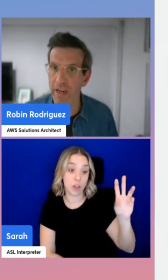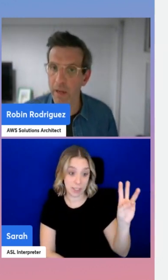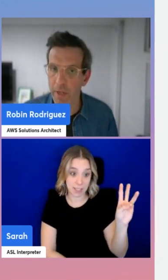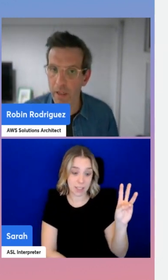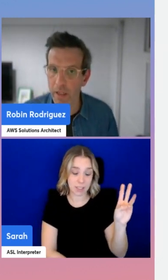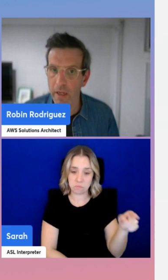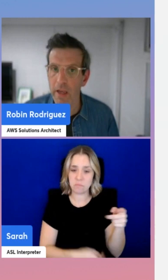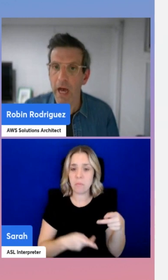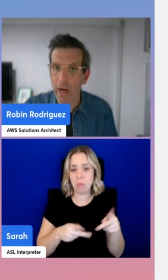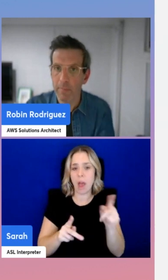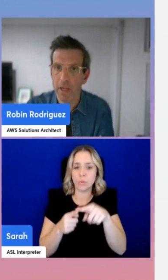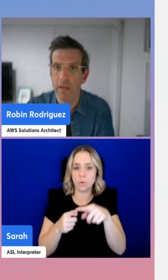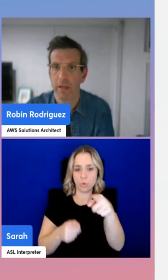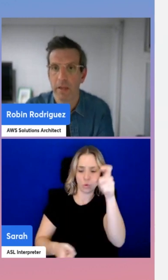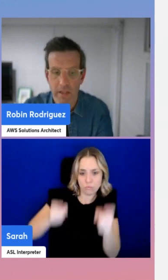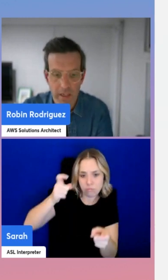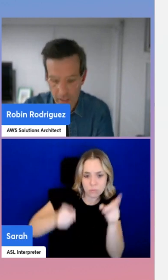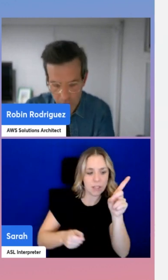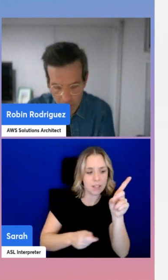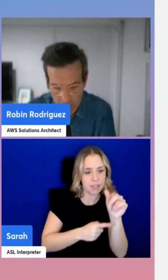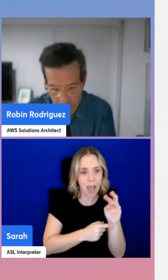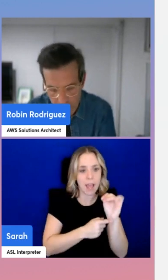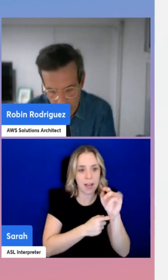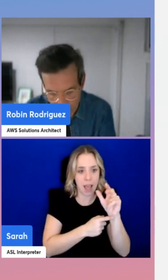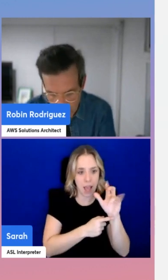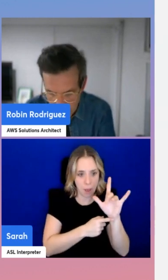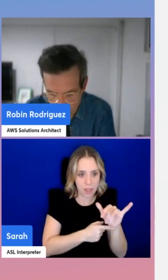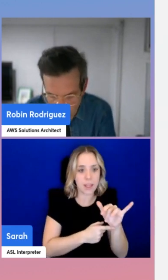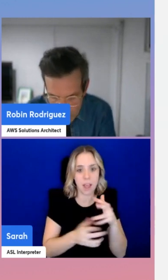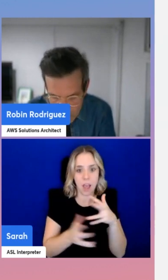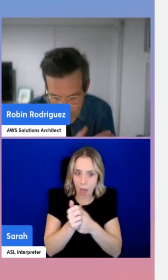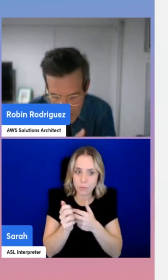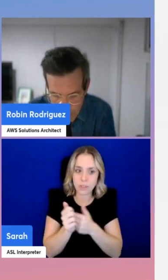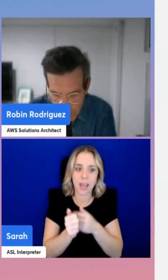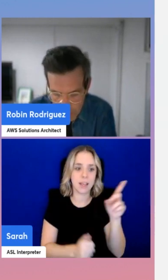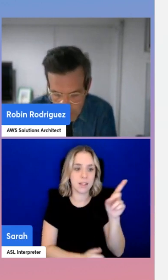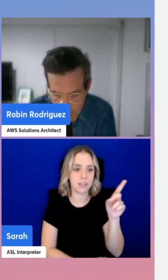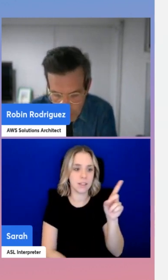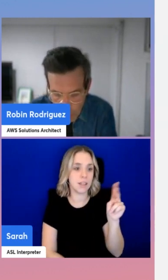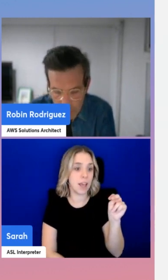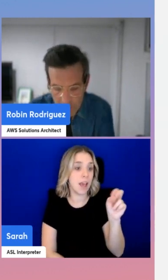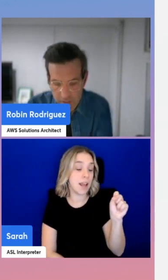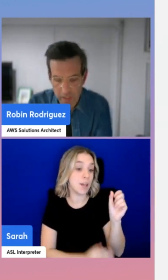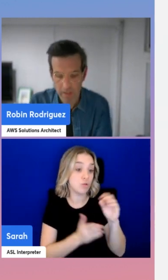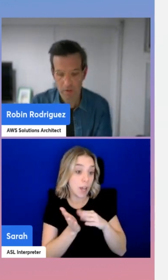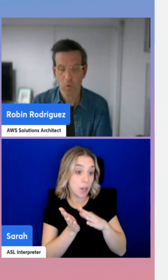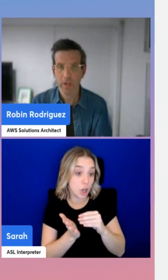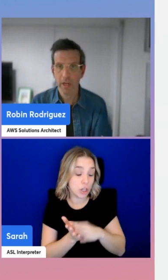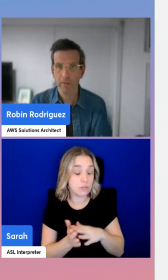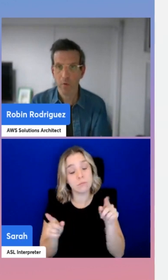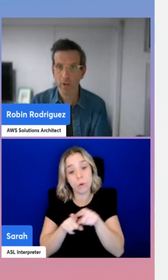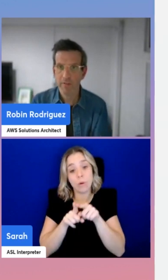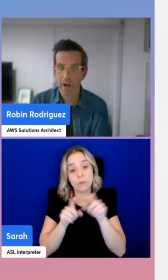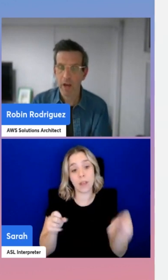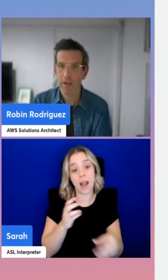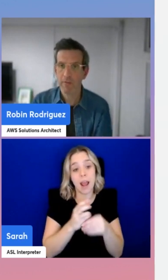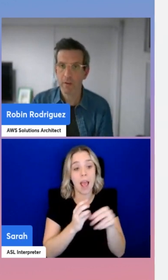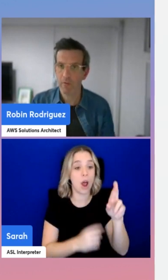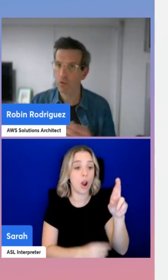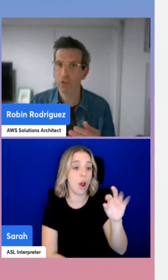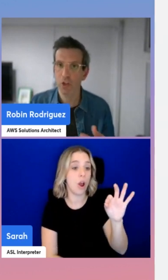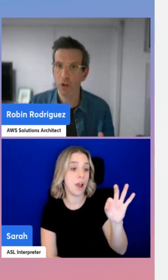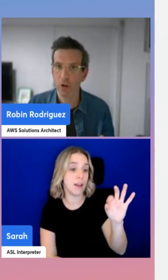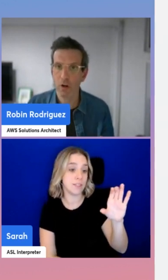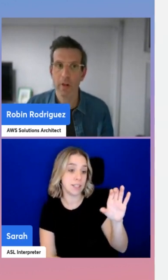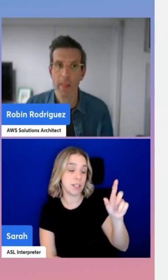to dynamically update DNS records. You can also add on RFC 2845